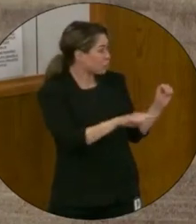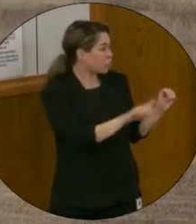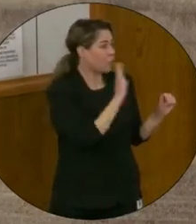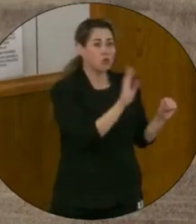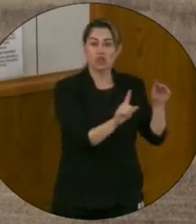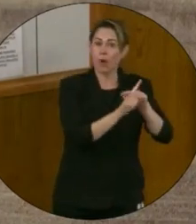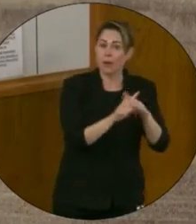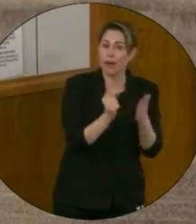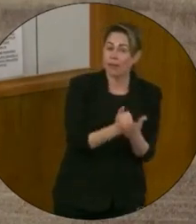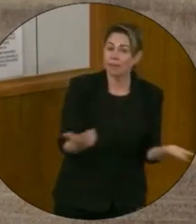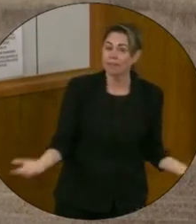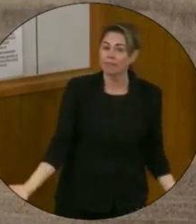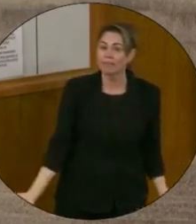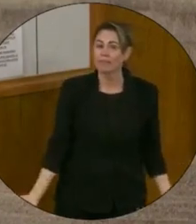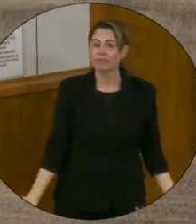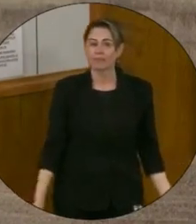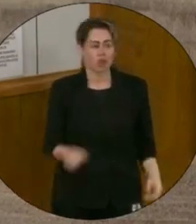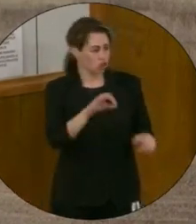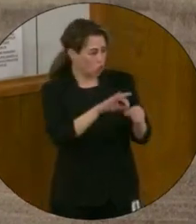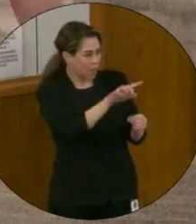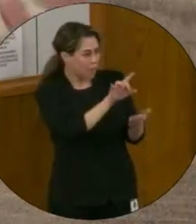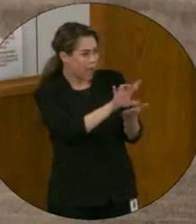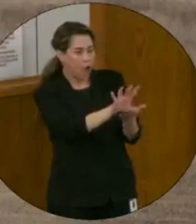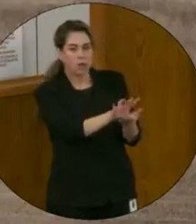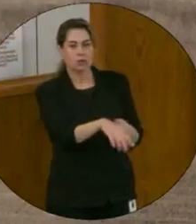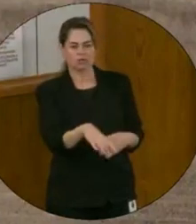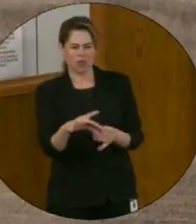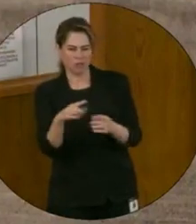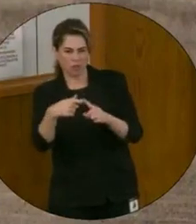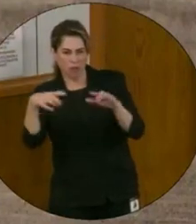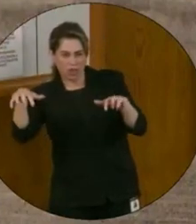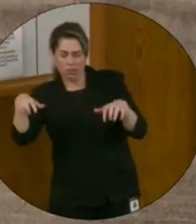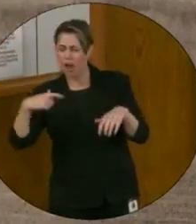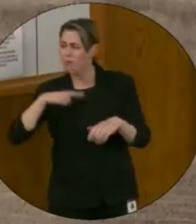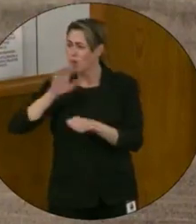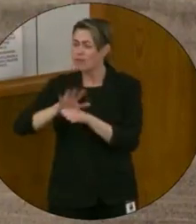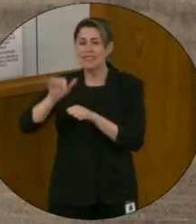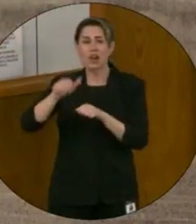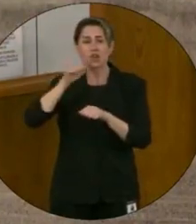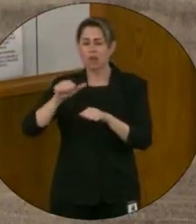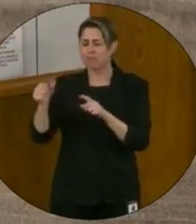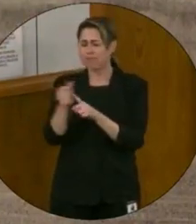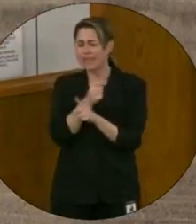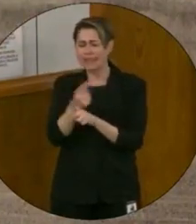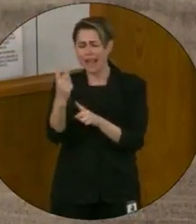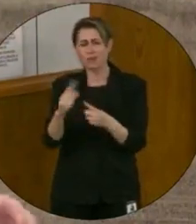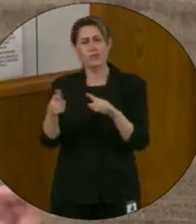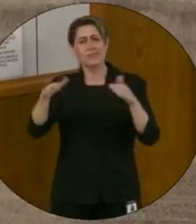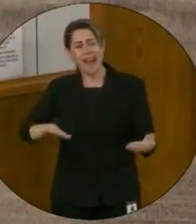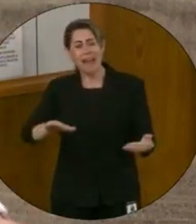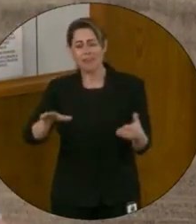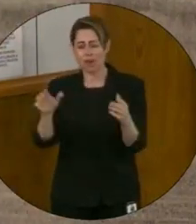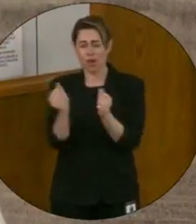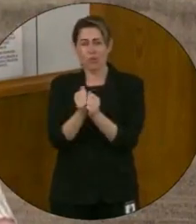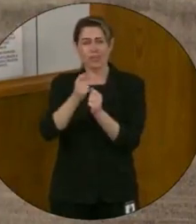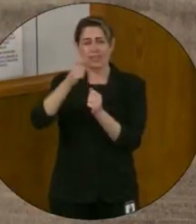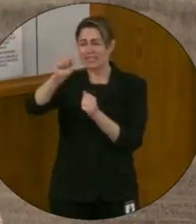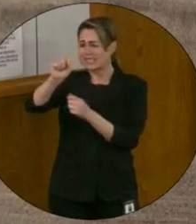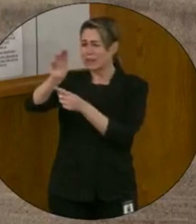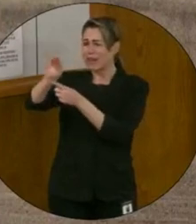to. I would have sworn that when that girl got beat half to death with a traumatic